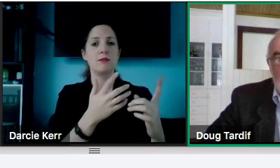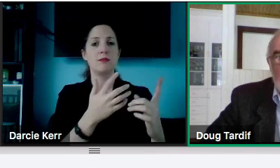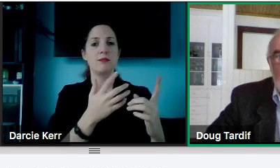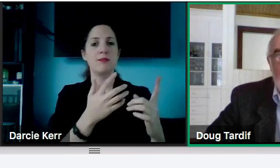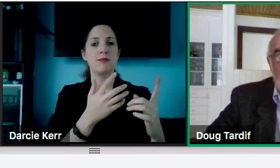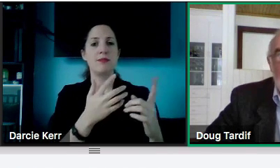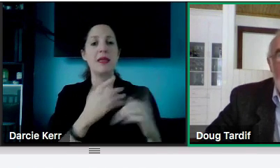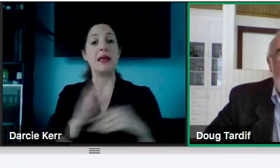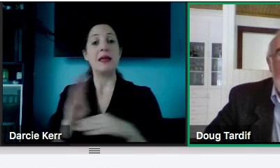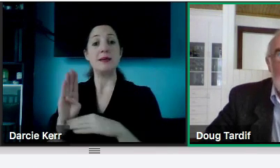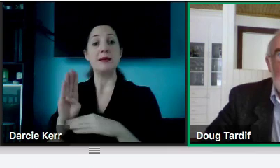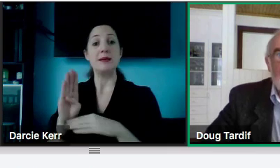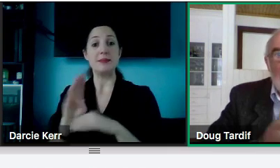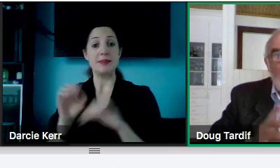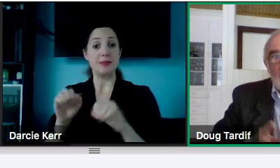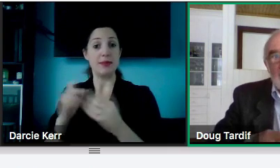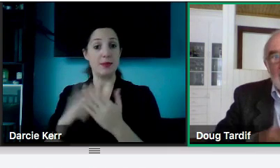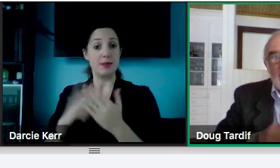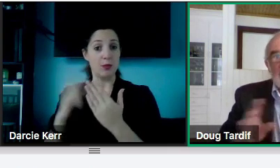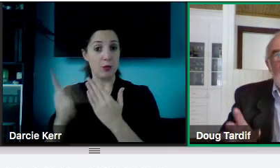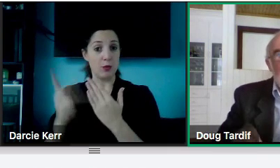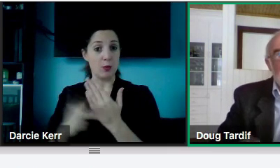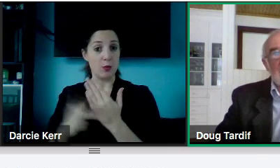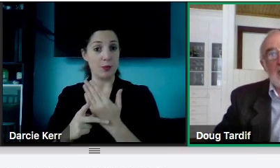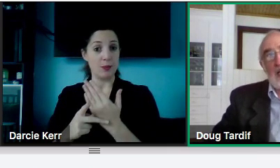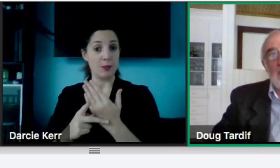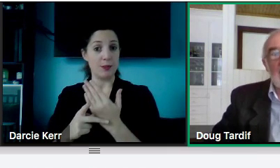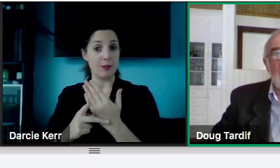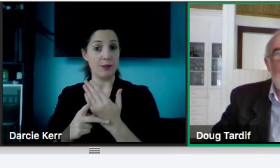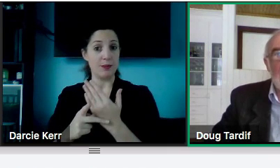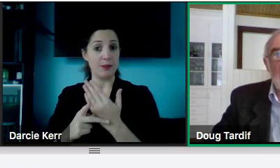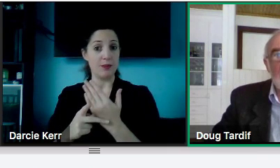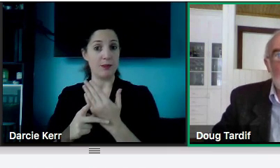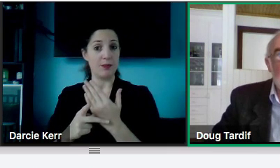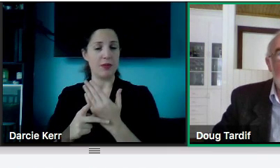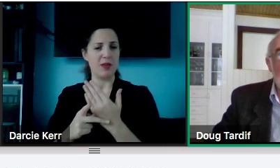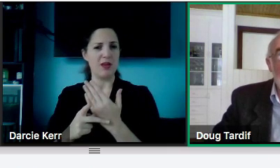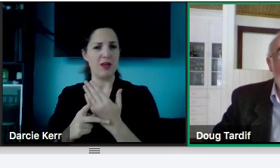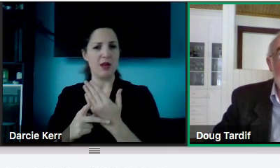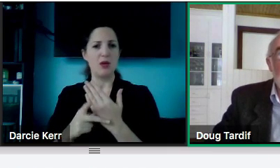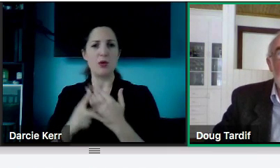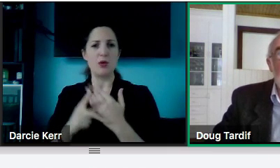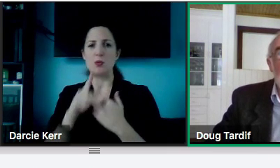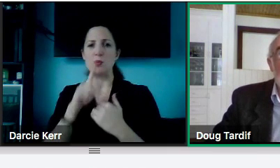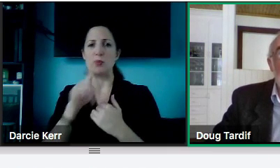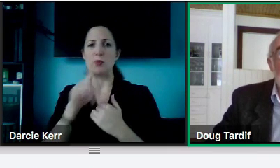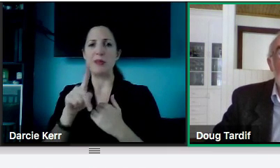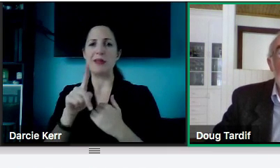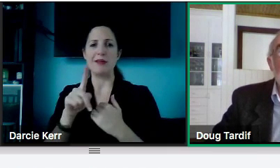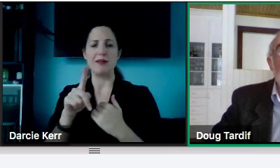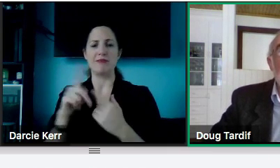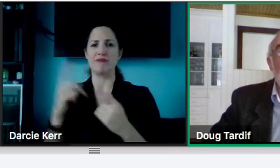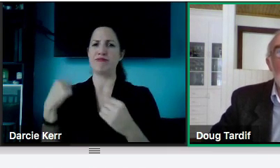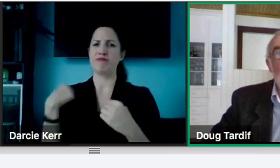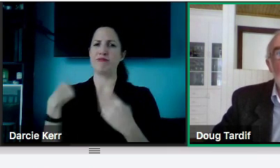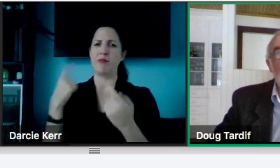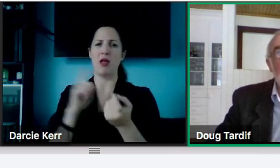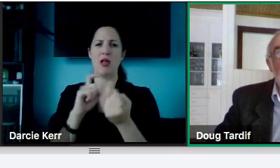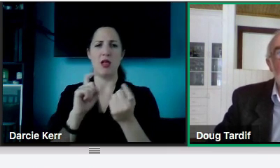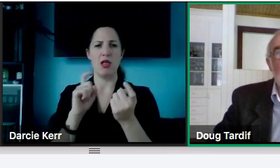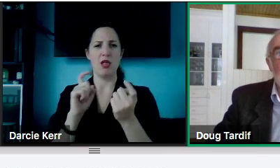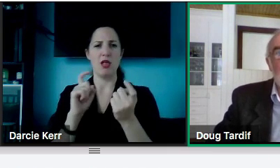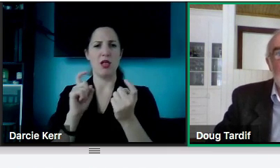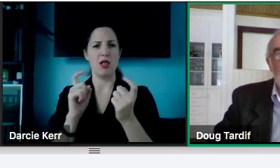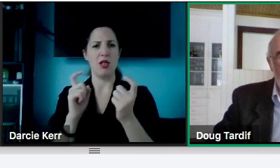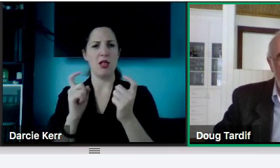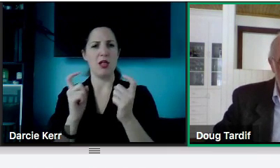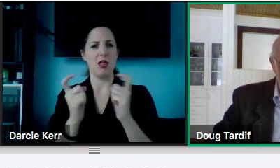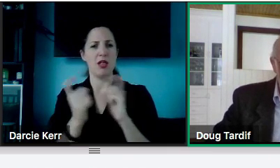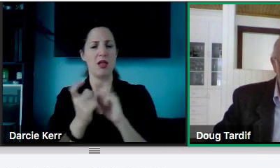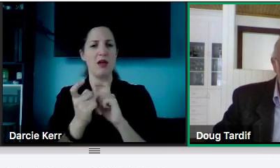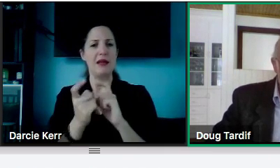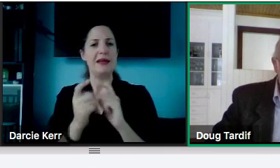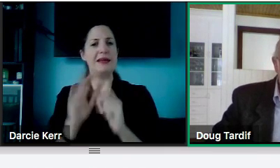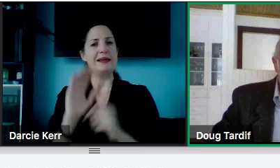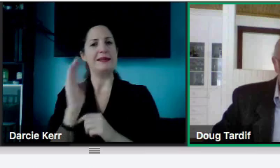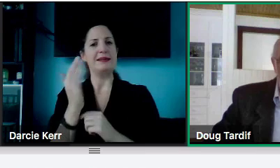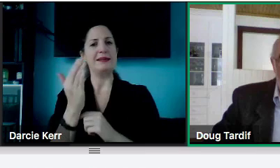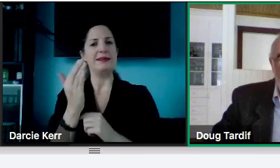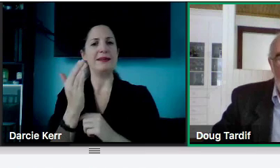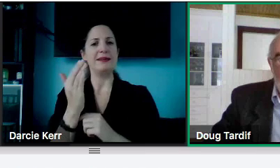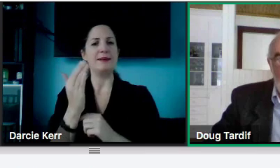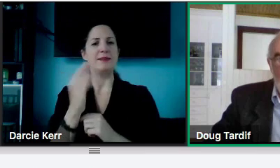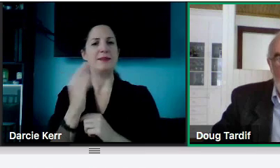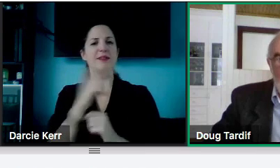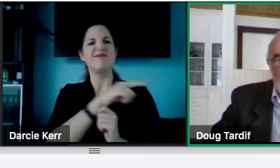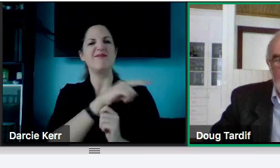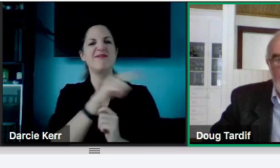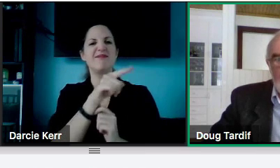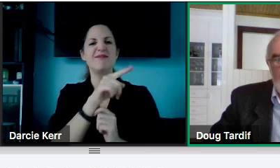Abilities program has morphed and changed over the years. We're handling an awful lot more complex businesses now than